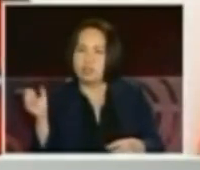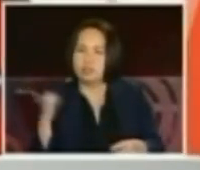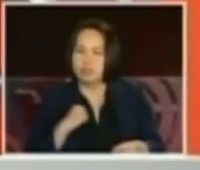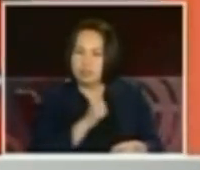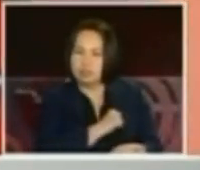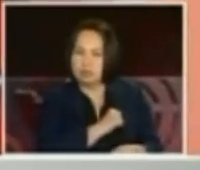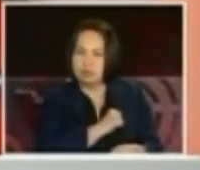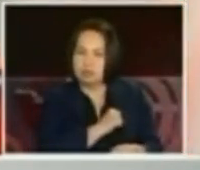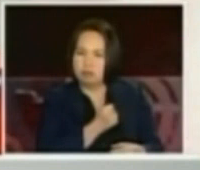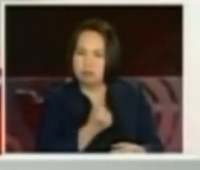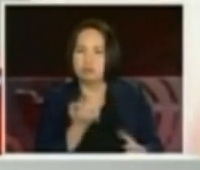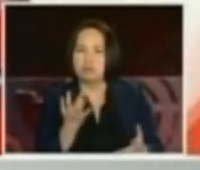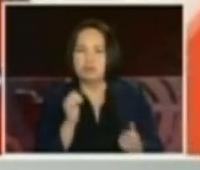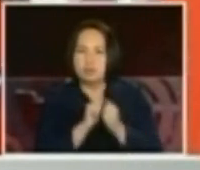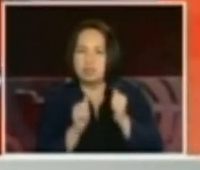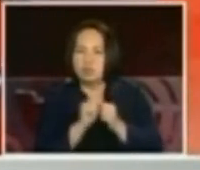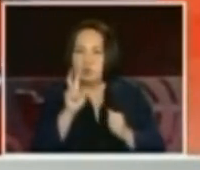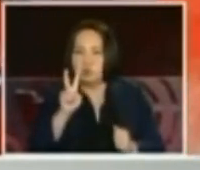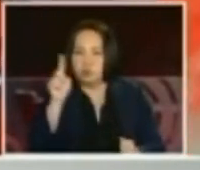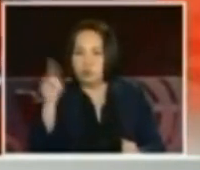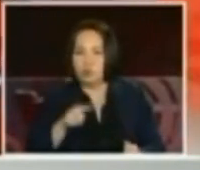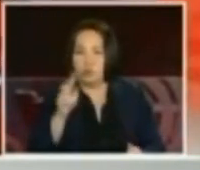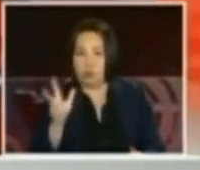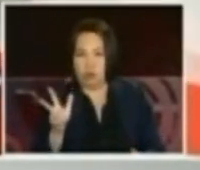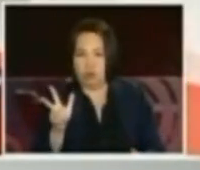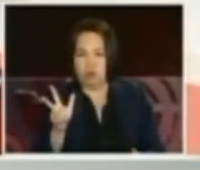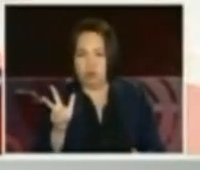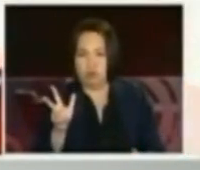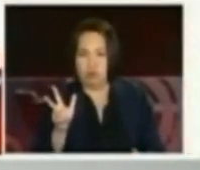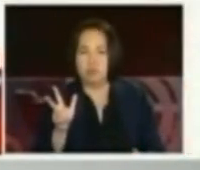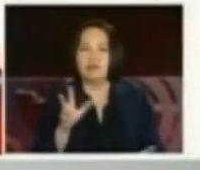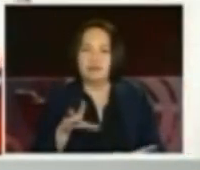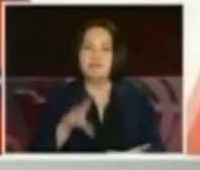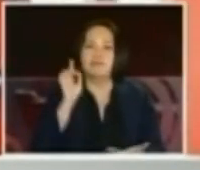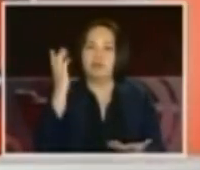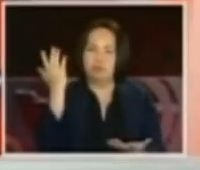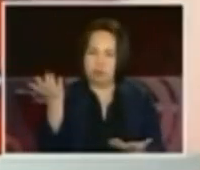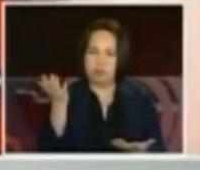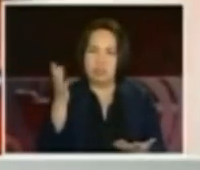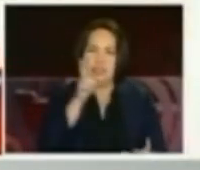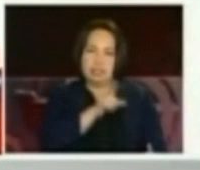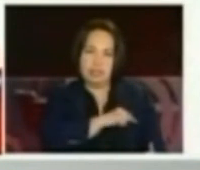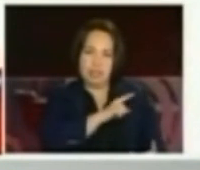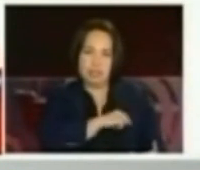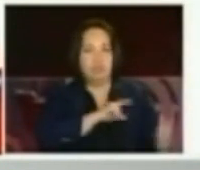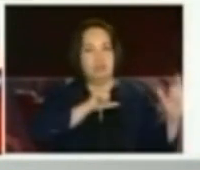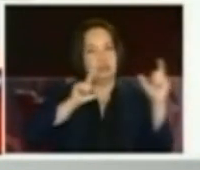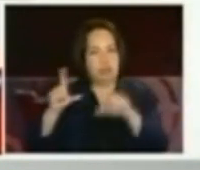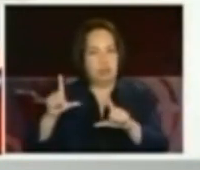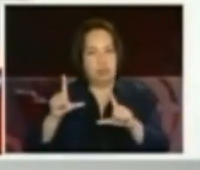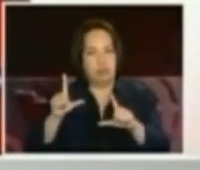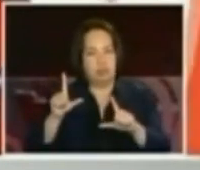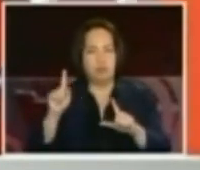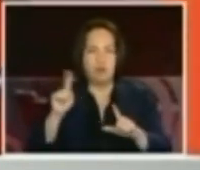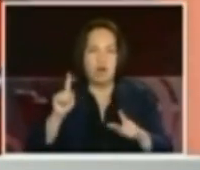the members of the Senate, has found him guilty of the charge under